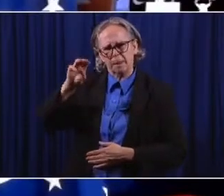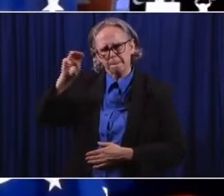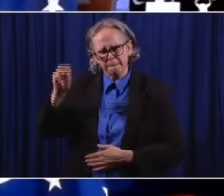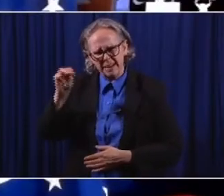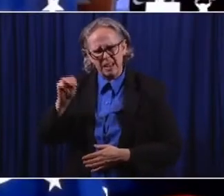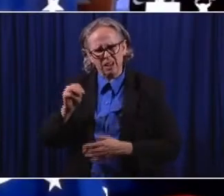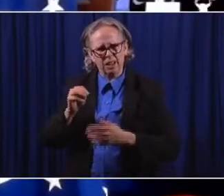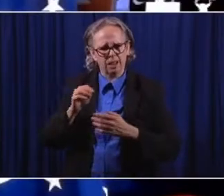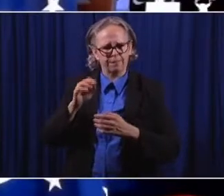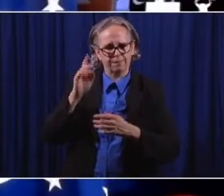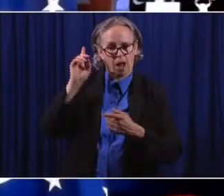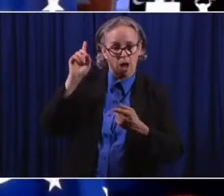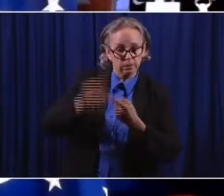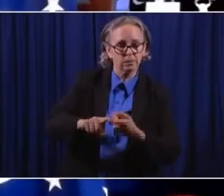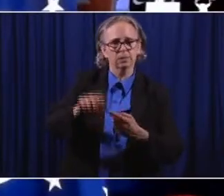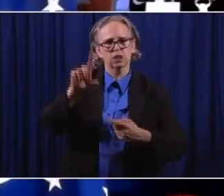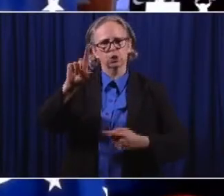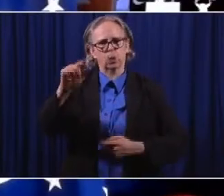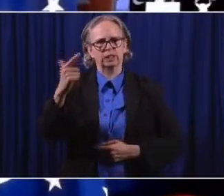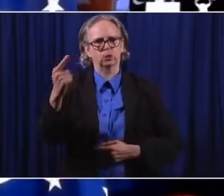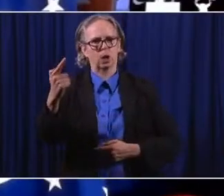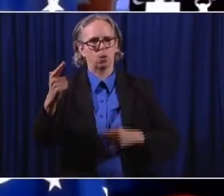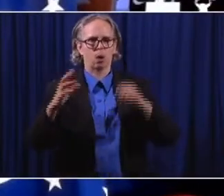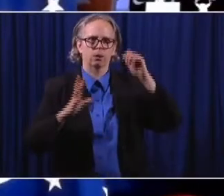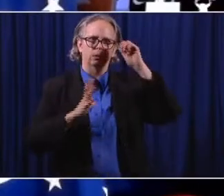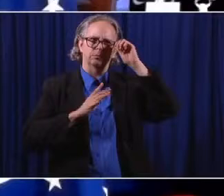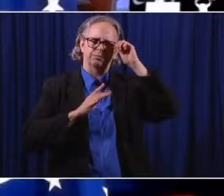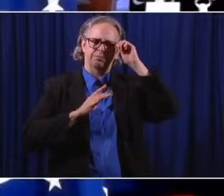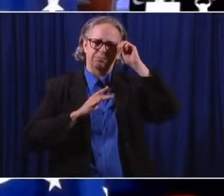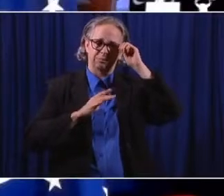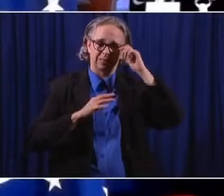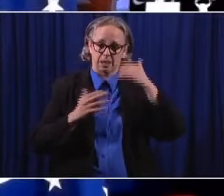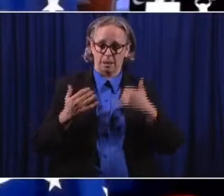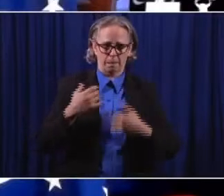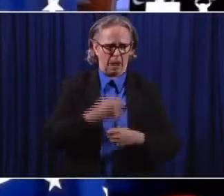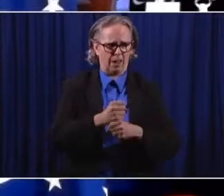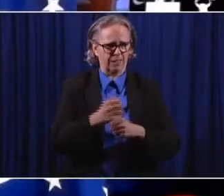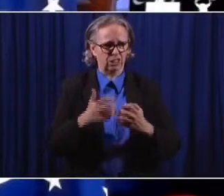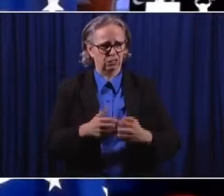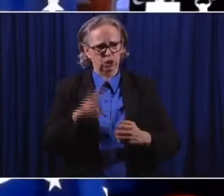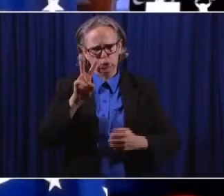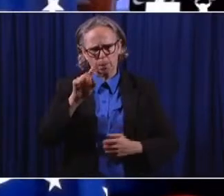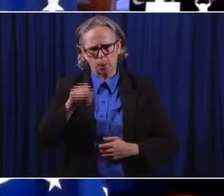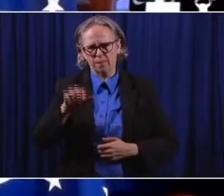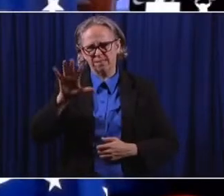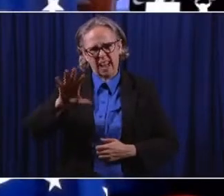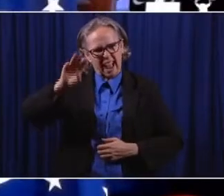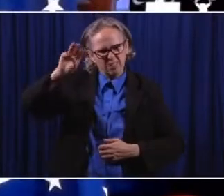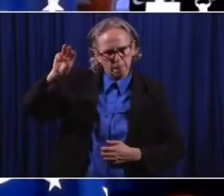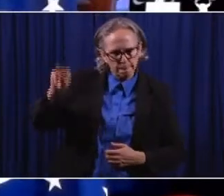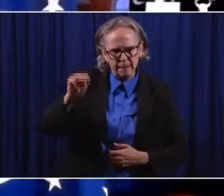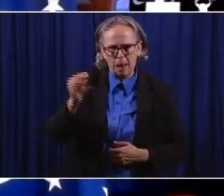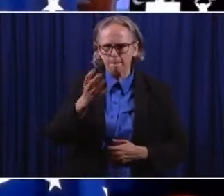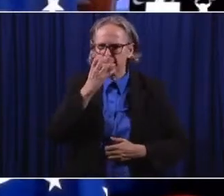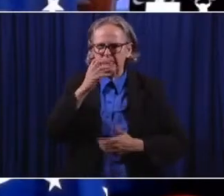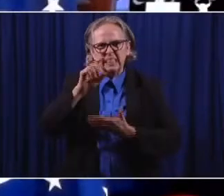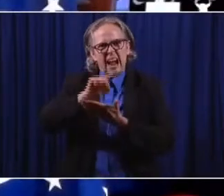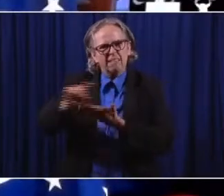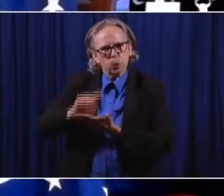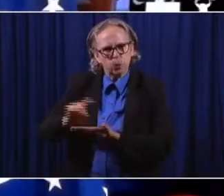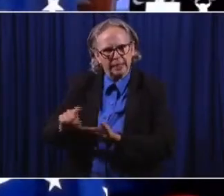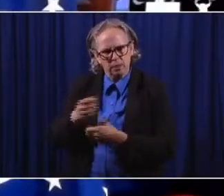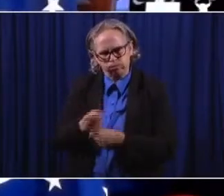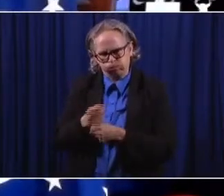are currently manufacturing 2.5 million medical grade masks a week for its employees in at-risk